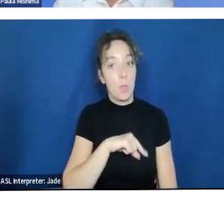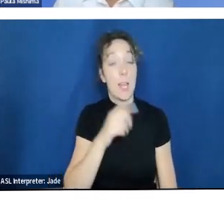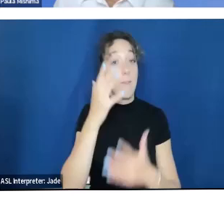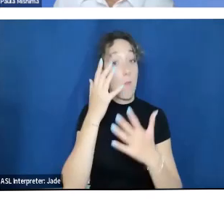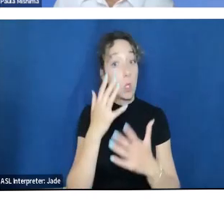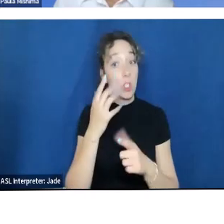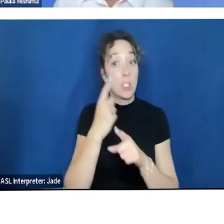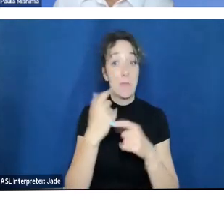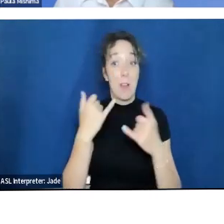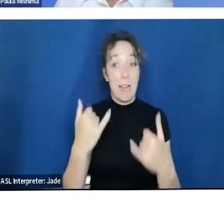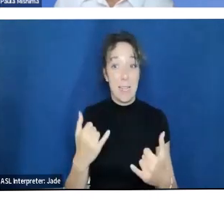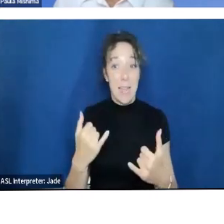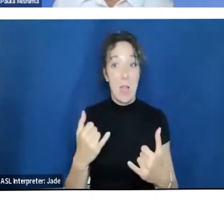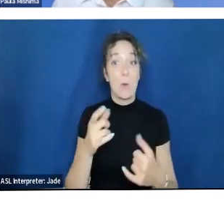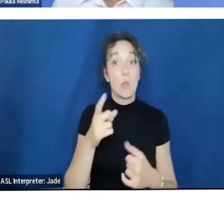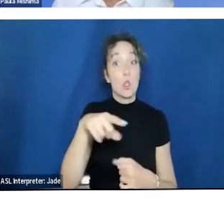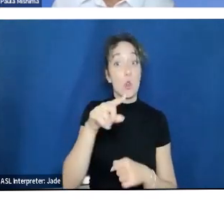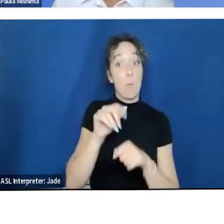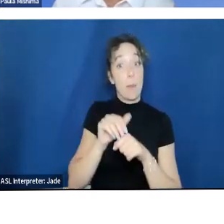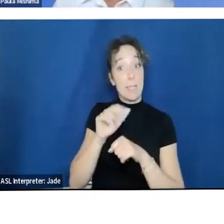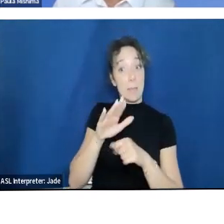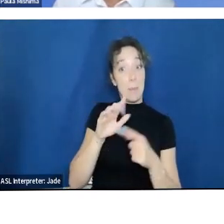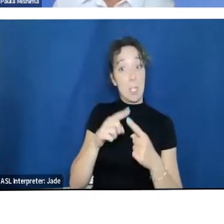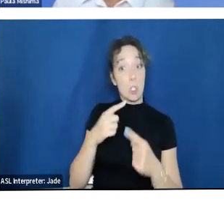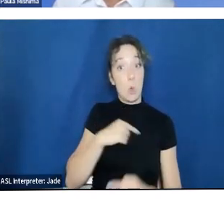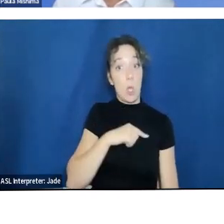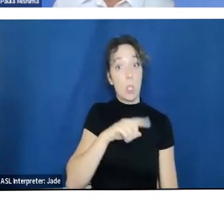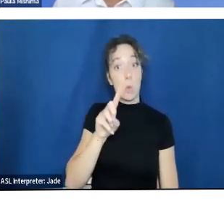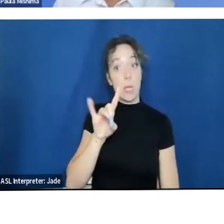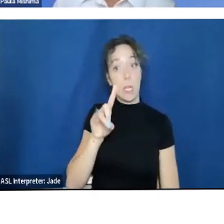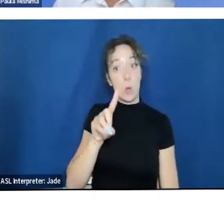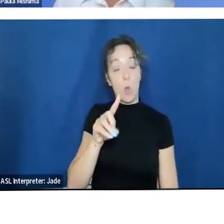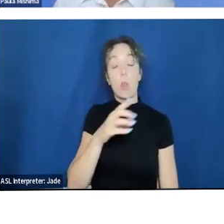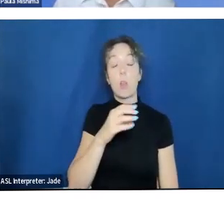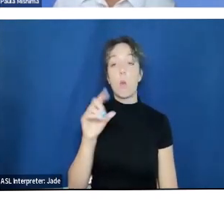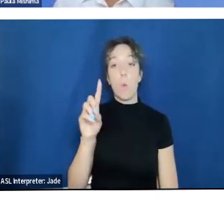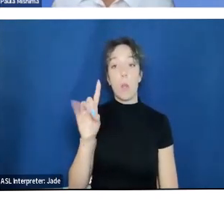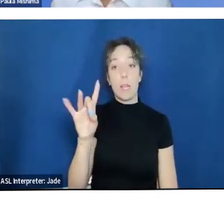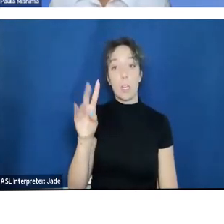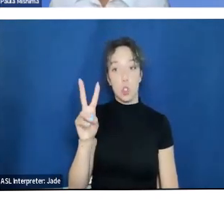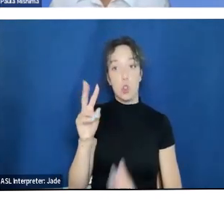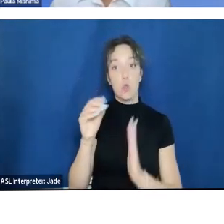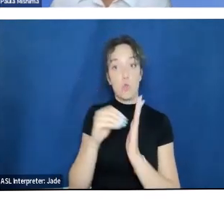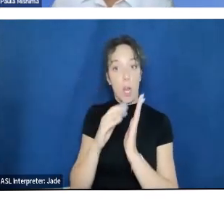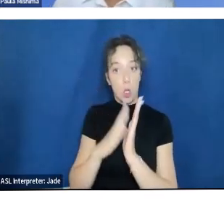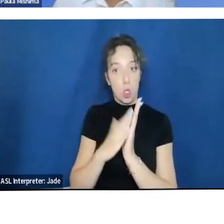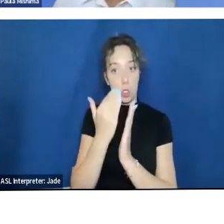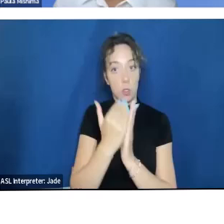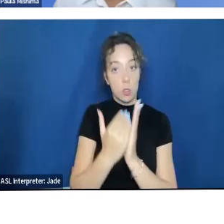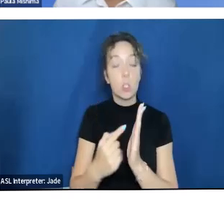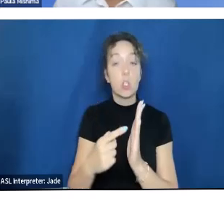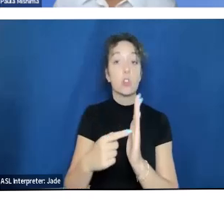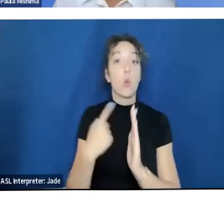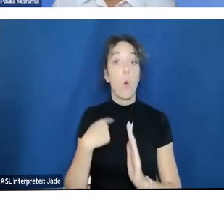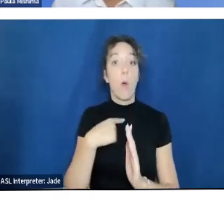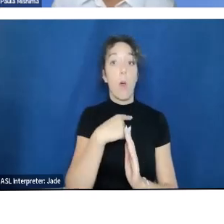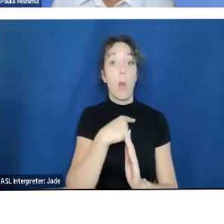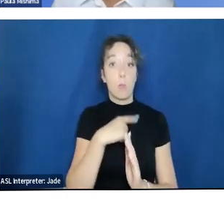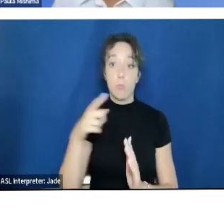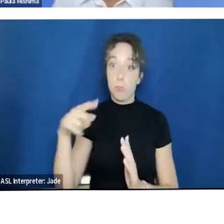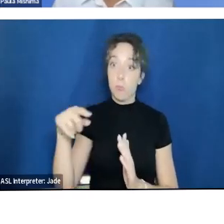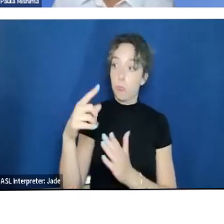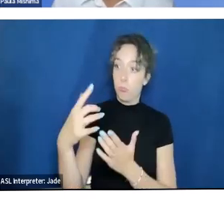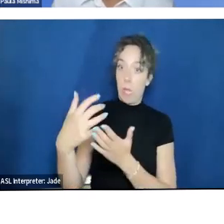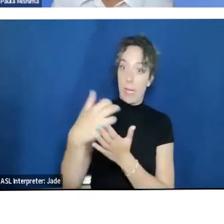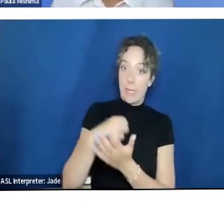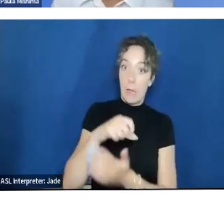now, you have been submitting to us the 181 and 182 records, which show us that they're income eligible.